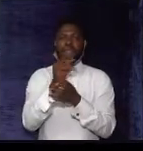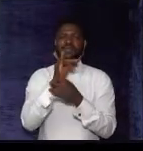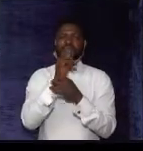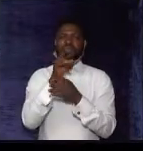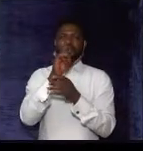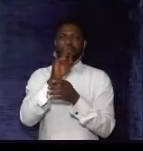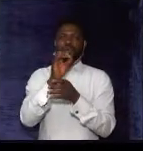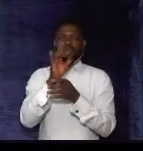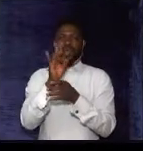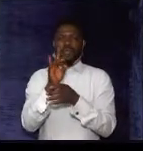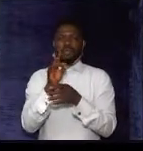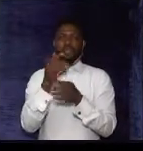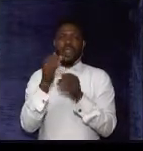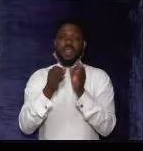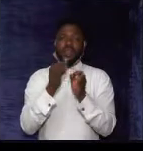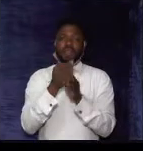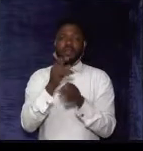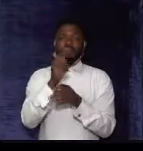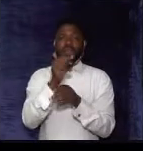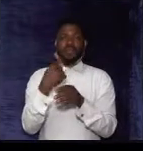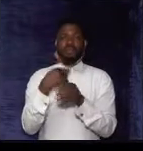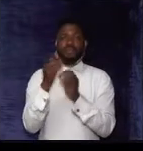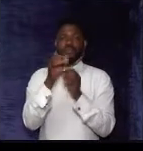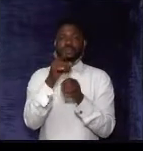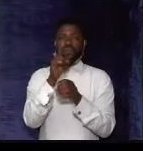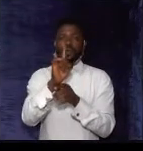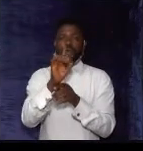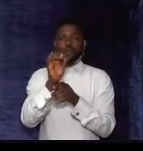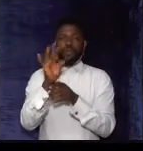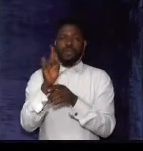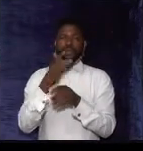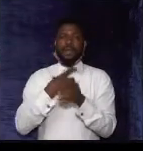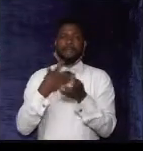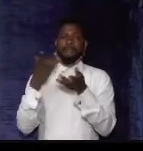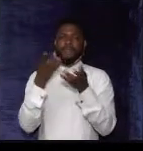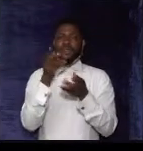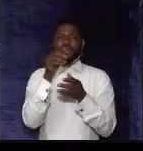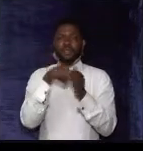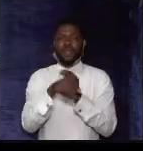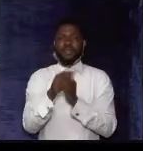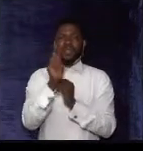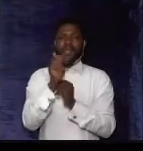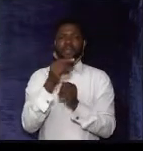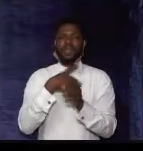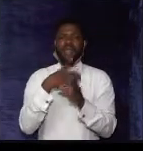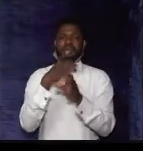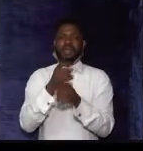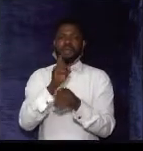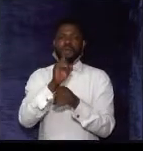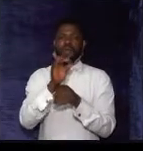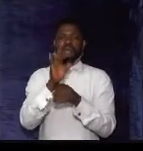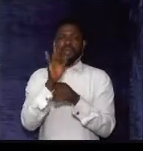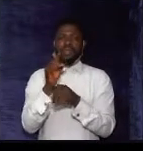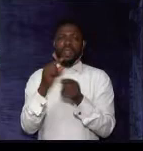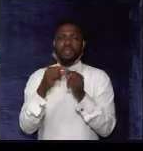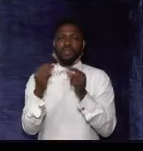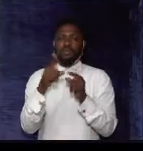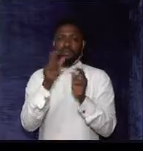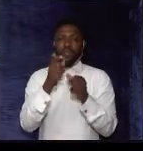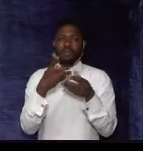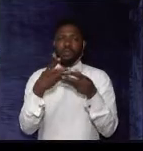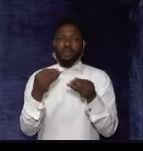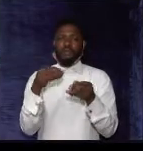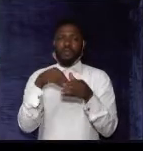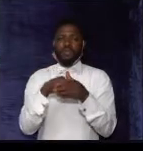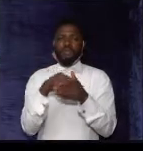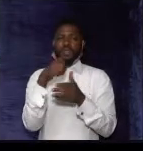is 108. So instead of writing n, we write 108. Then we'll bring down m and we'll get 180 degrees. Now you can solve